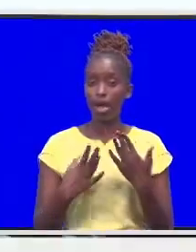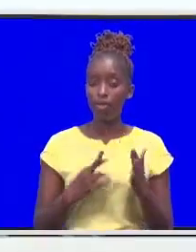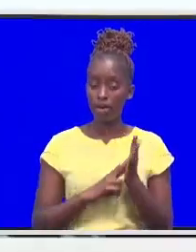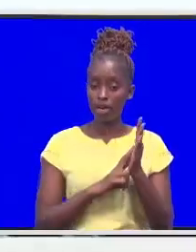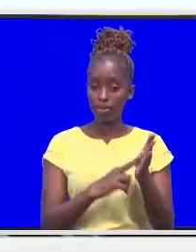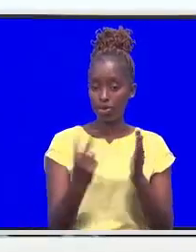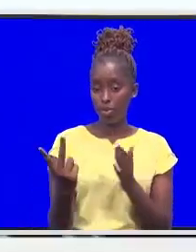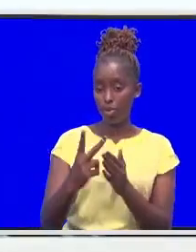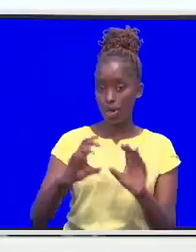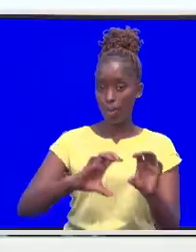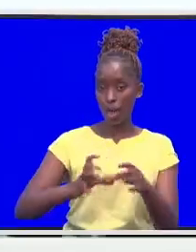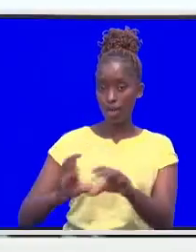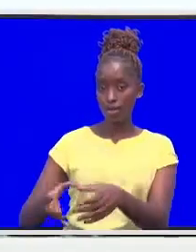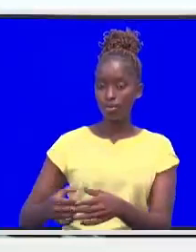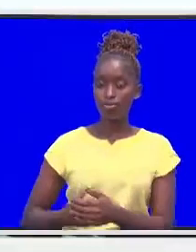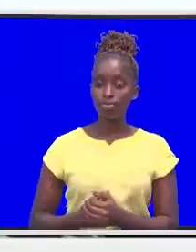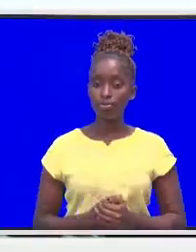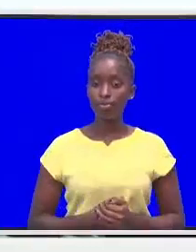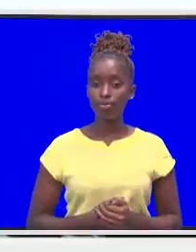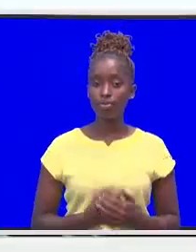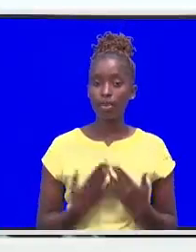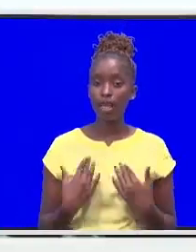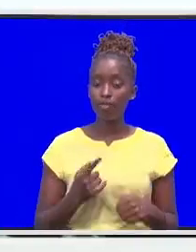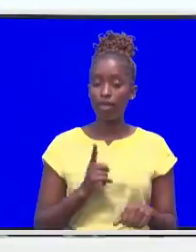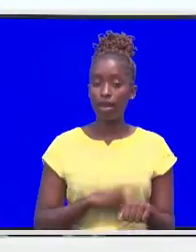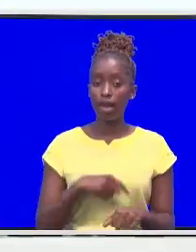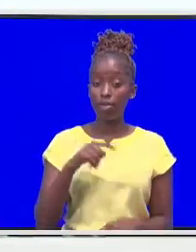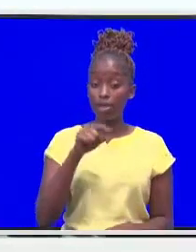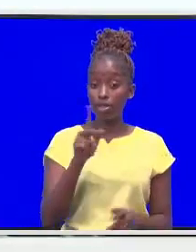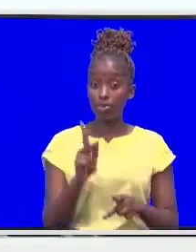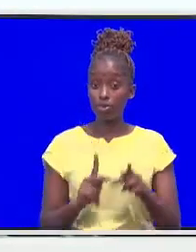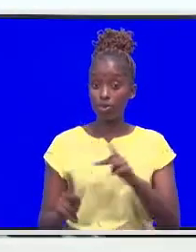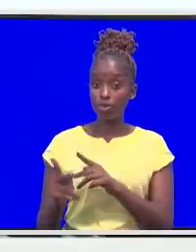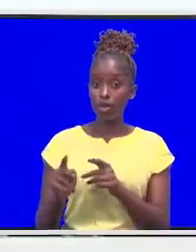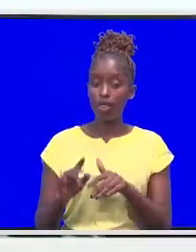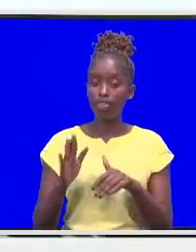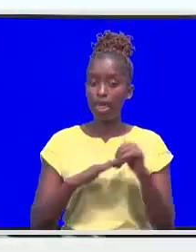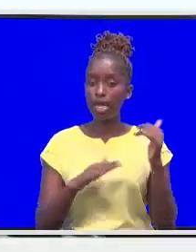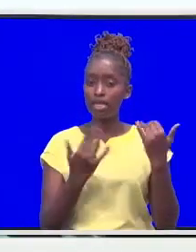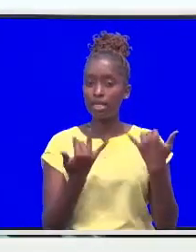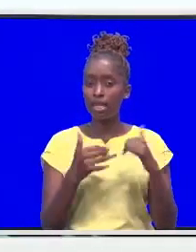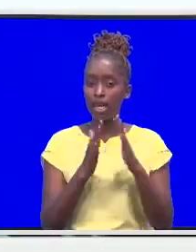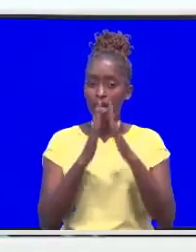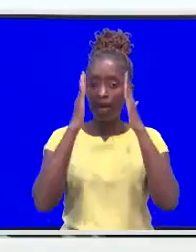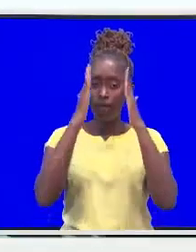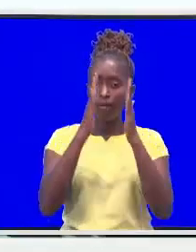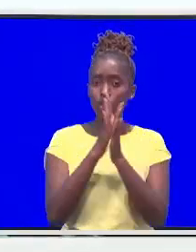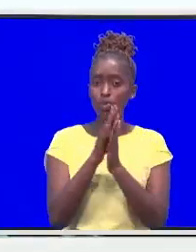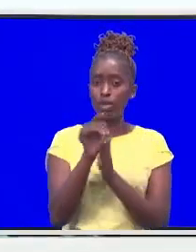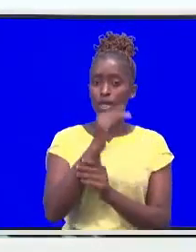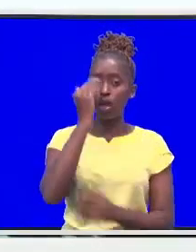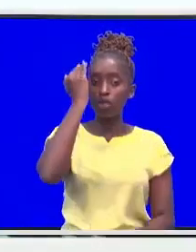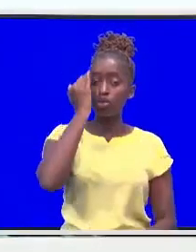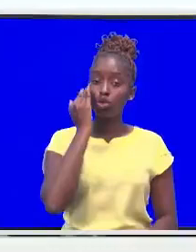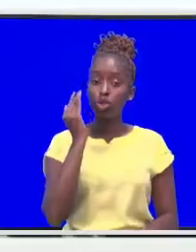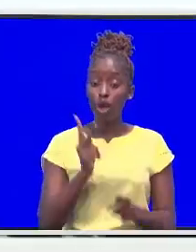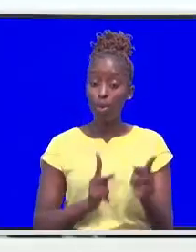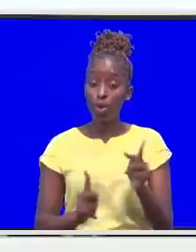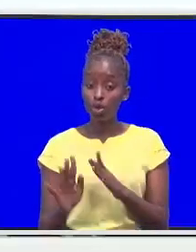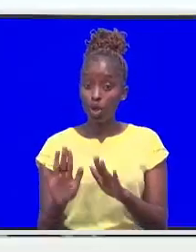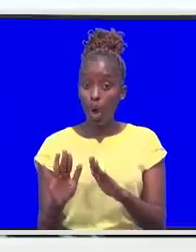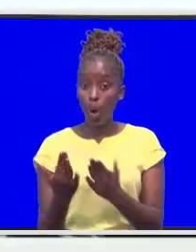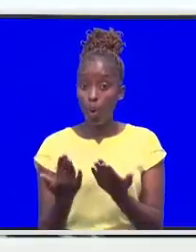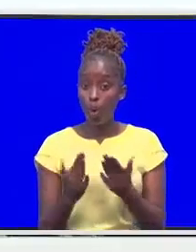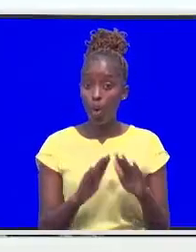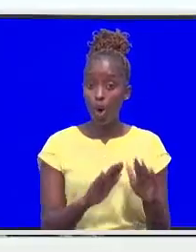we have a process of mediation instead of going through the court process? But the